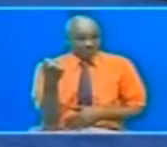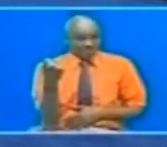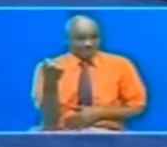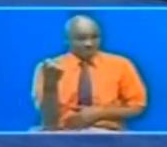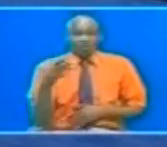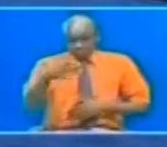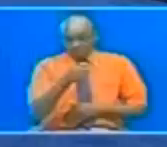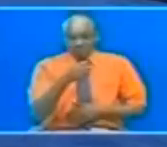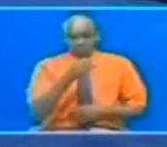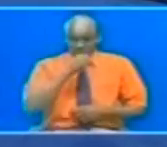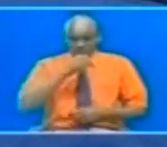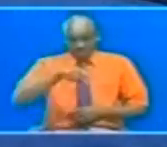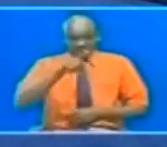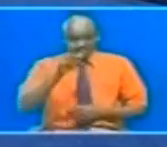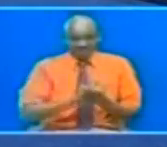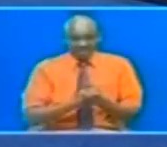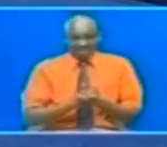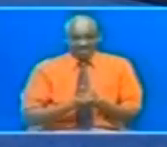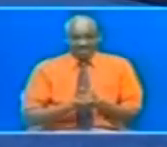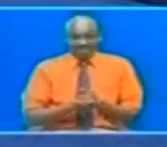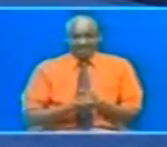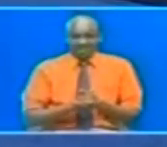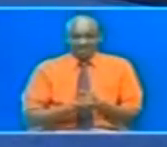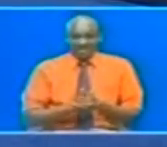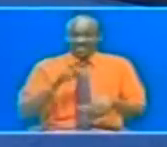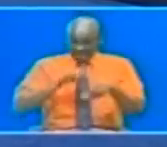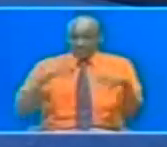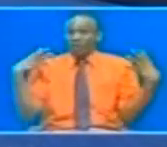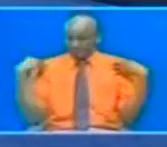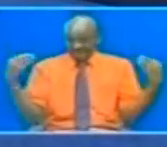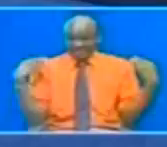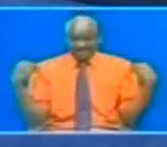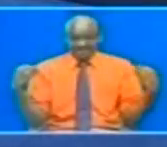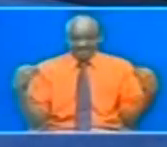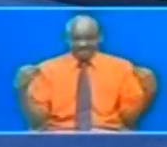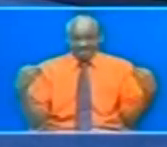hold the mic. Just hold the mic. Yeah, like Harry Potter. Uh-huh. When we practice,